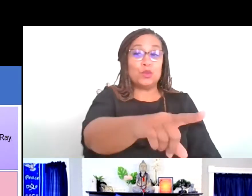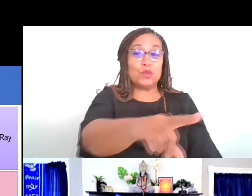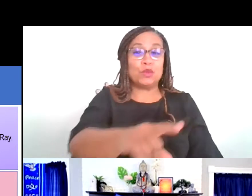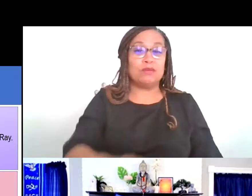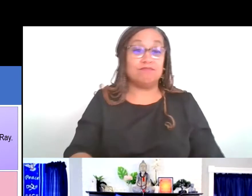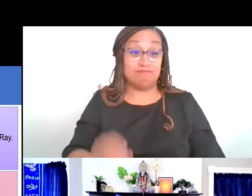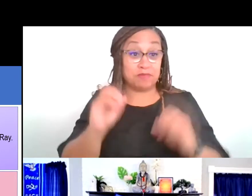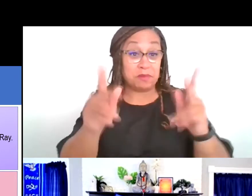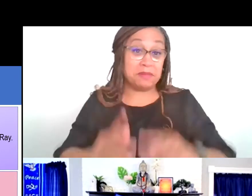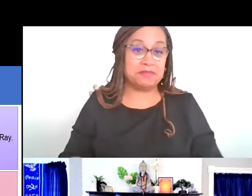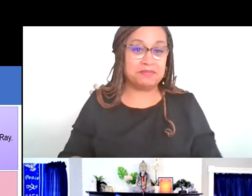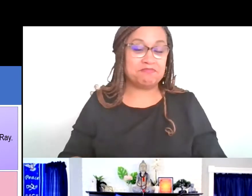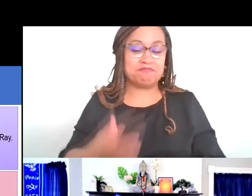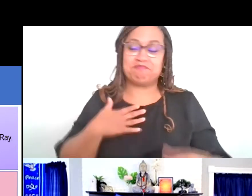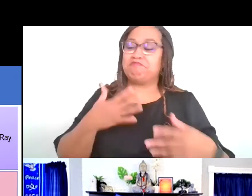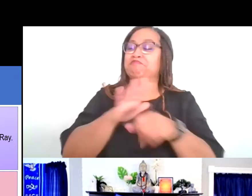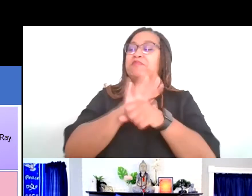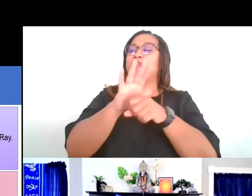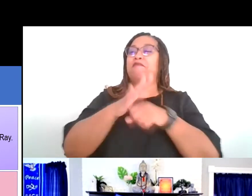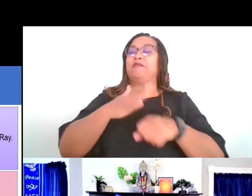Okay, enough of my singing.